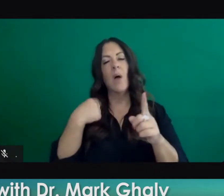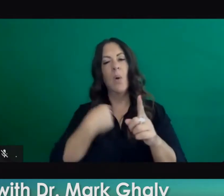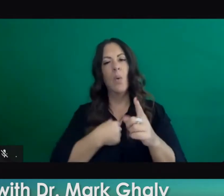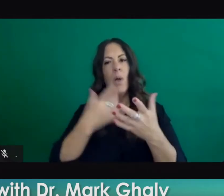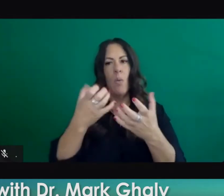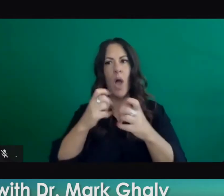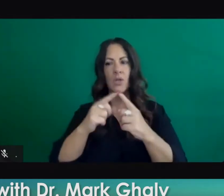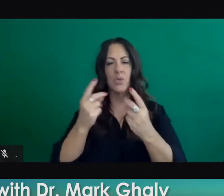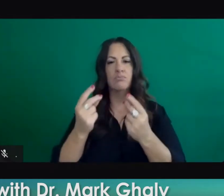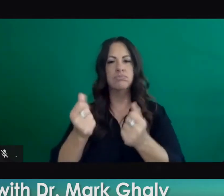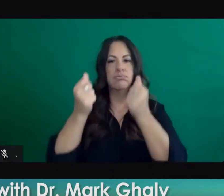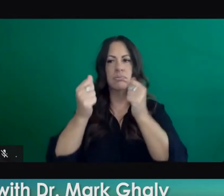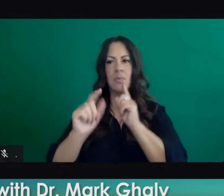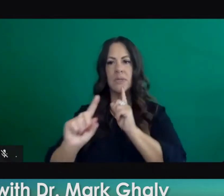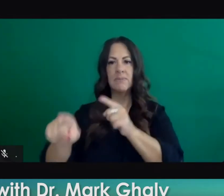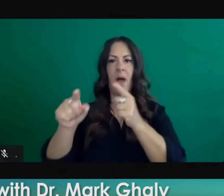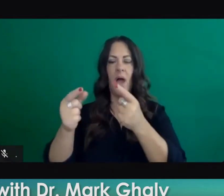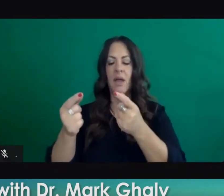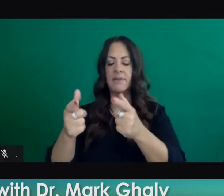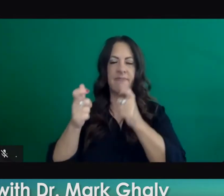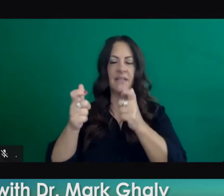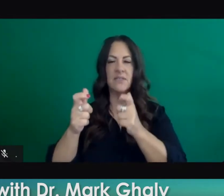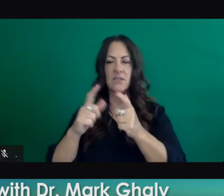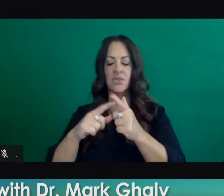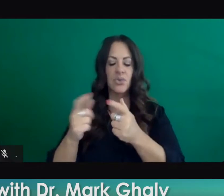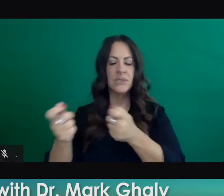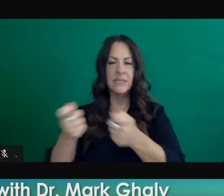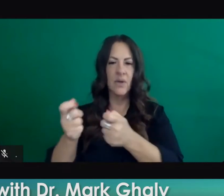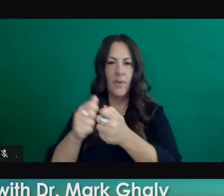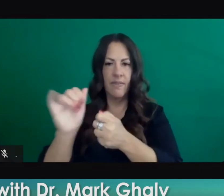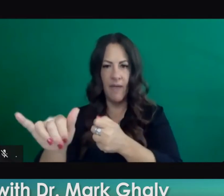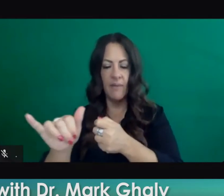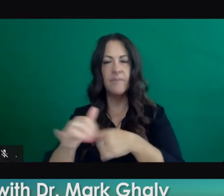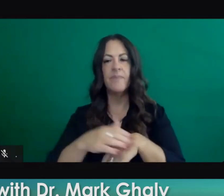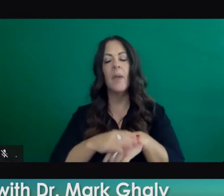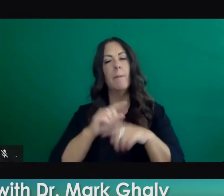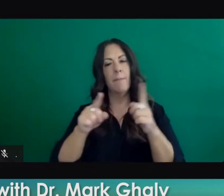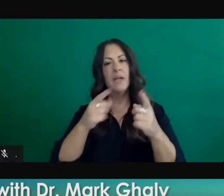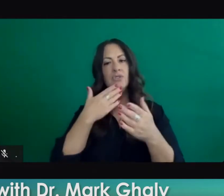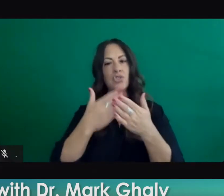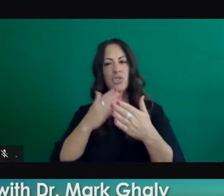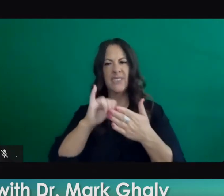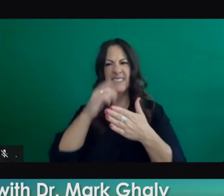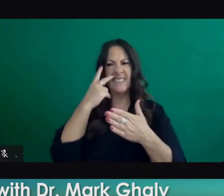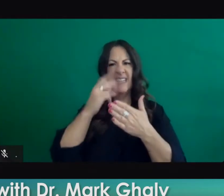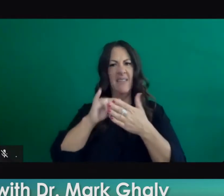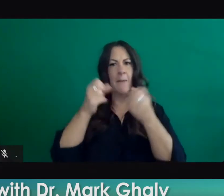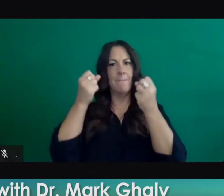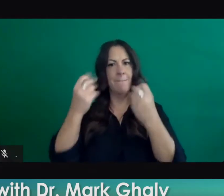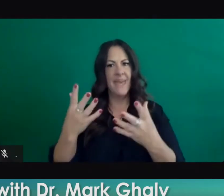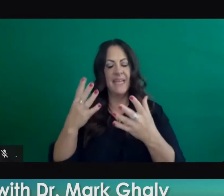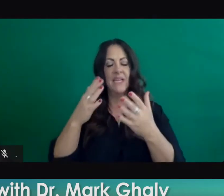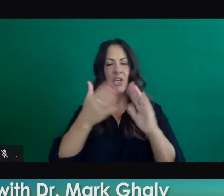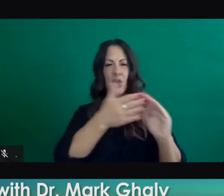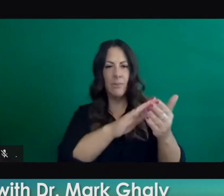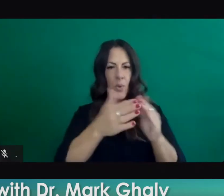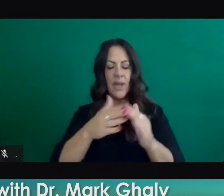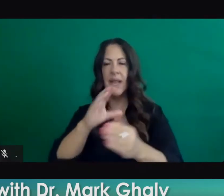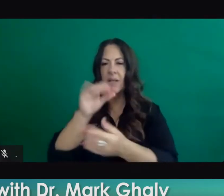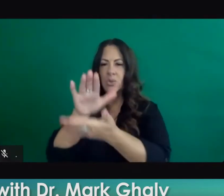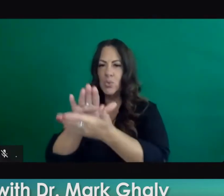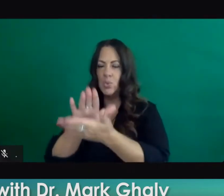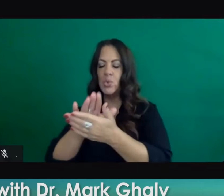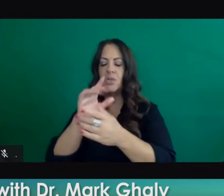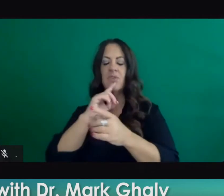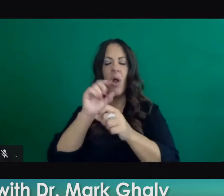But so far, it's encouraging to see the tremendous effort and planning that communities and their schools and